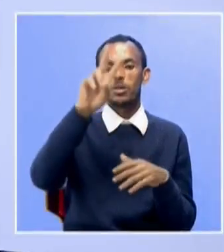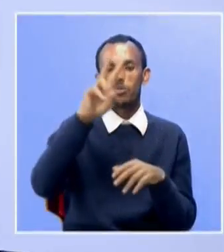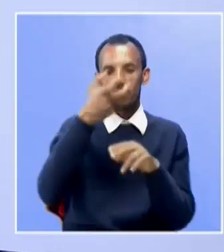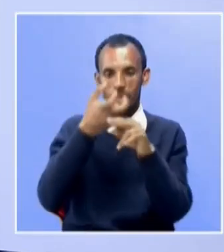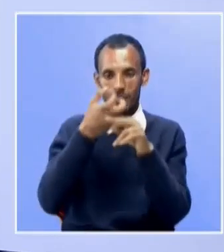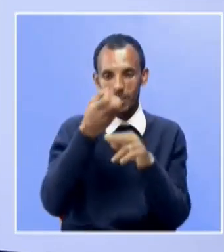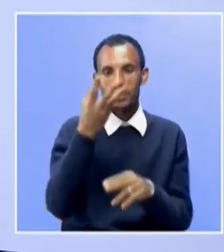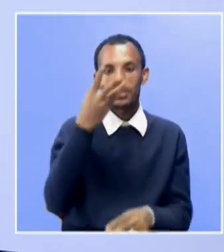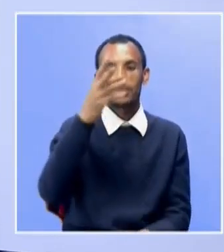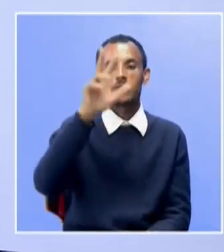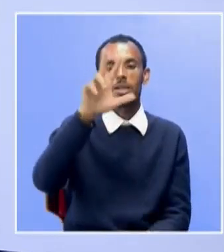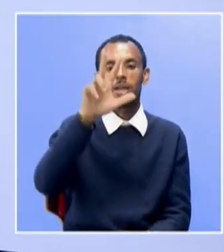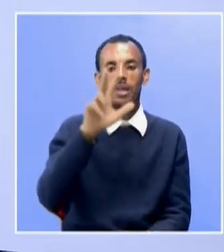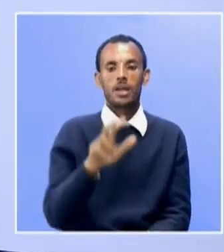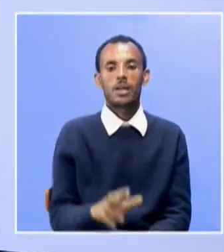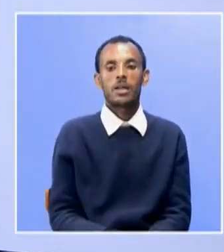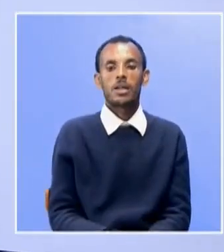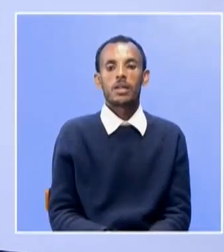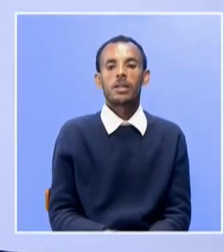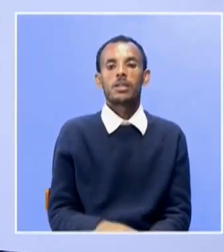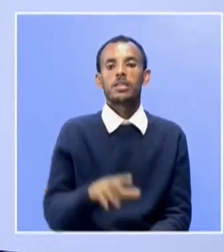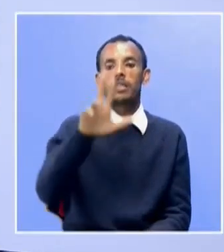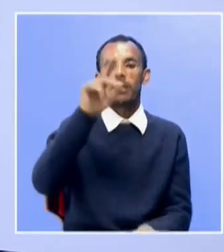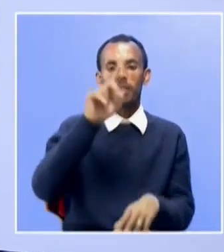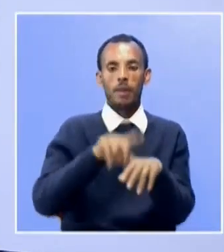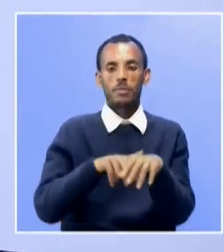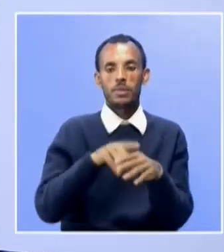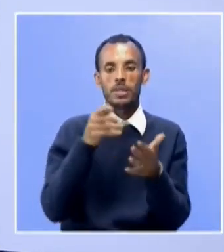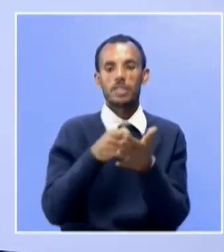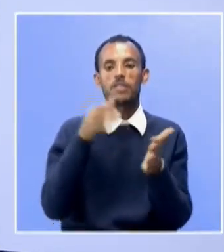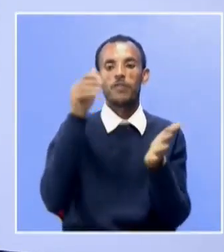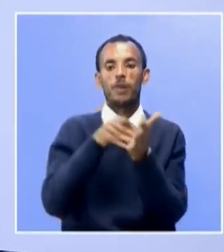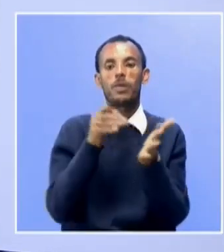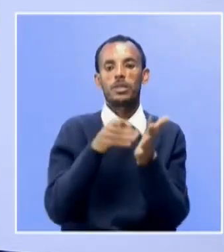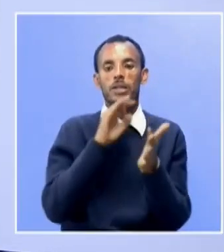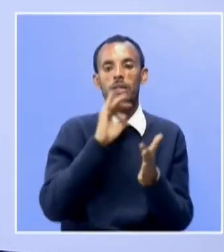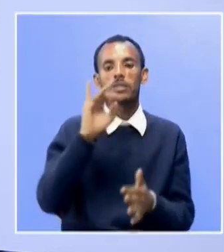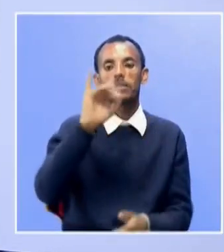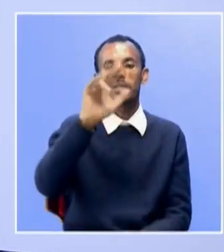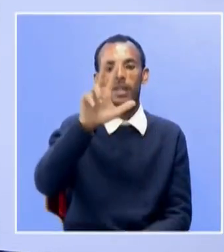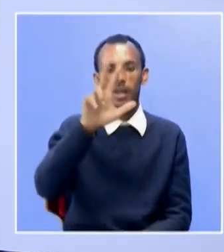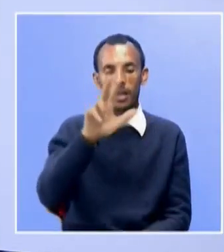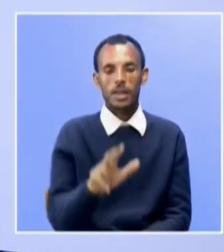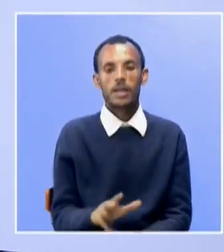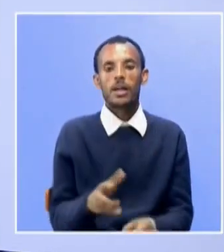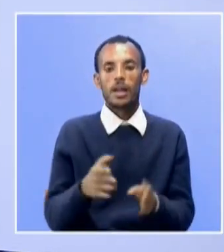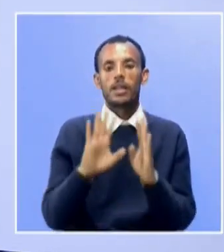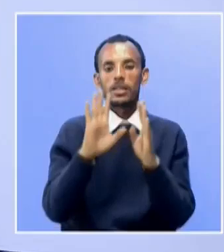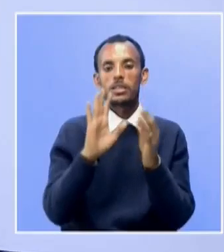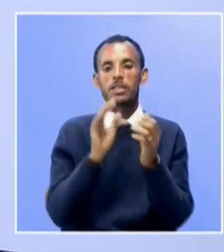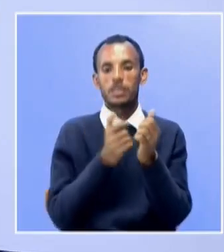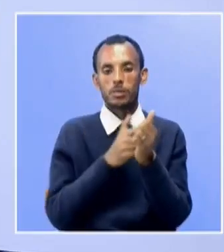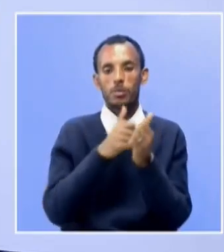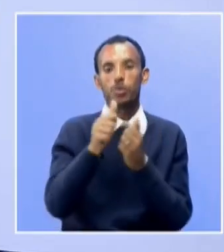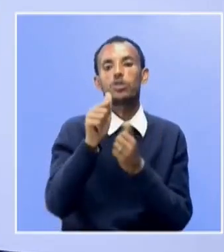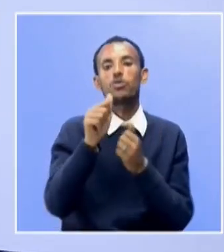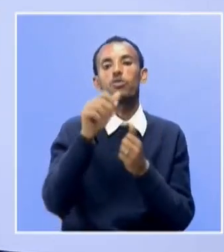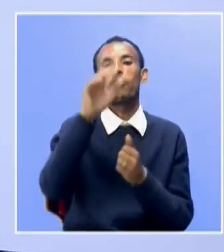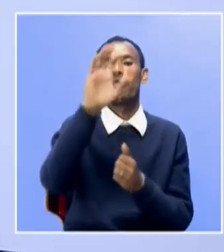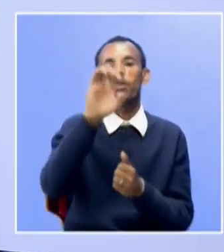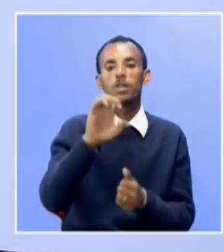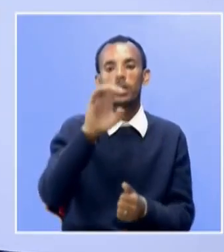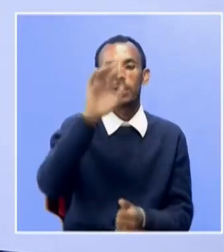42s. So 42 kg happens 3 times. Its frequency is 3. Now, let's proceed to